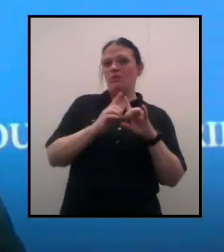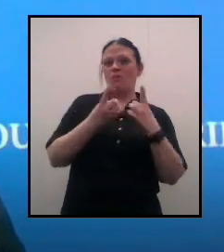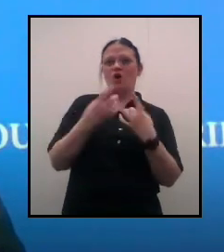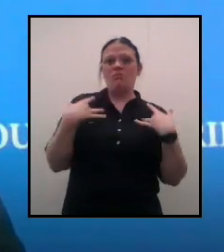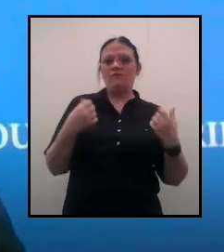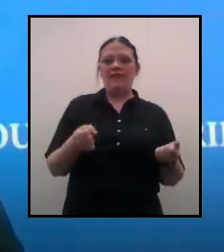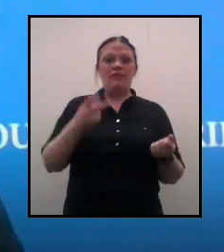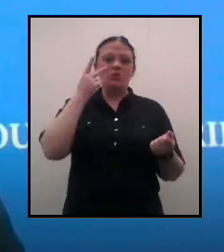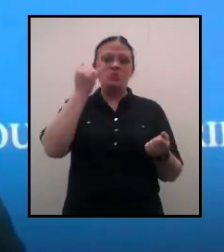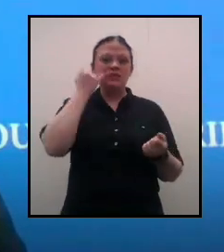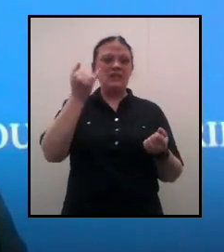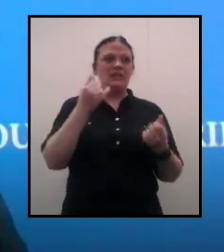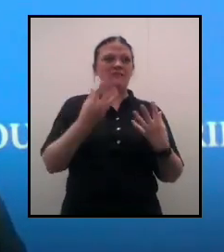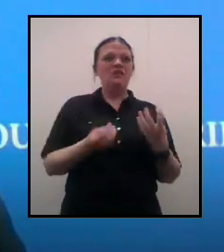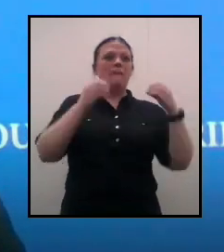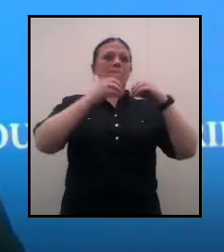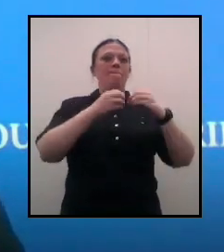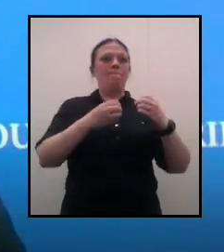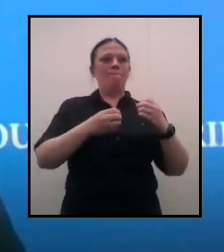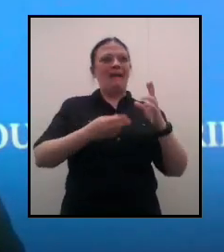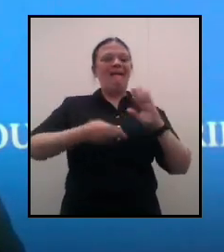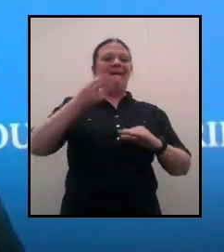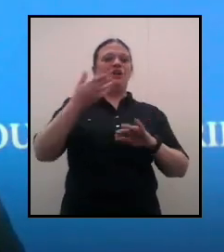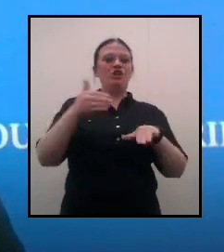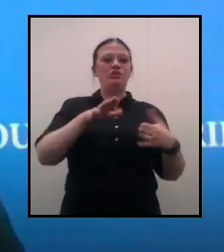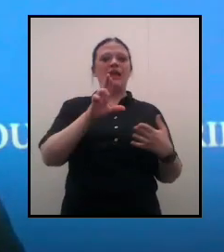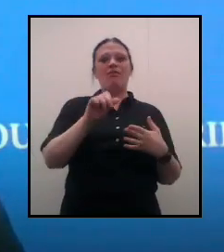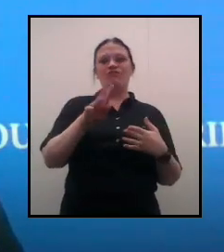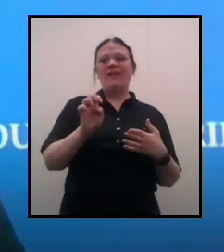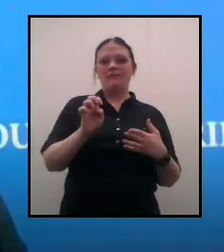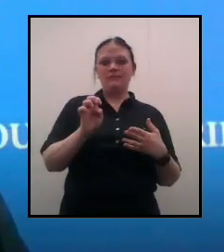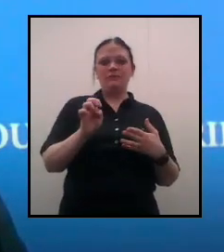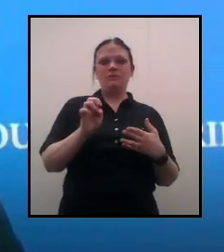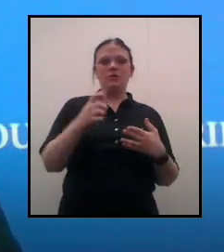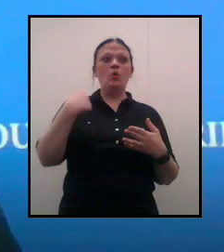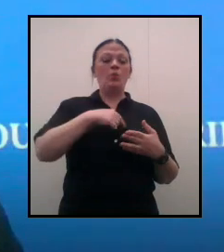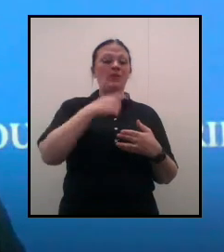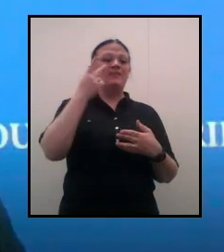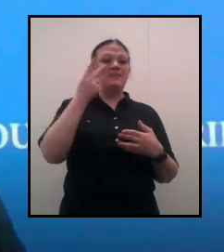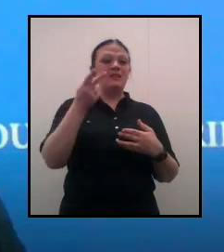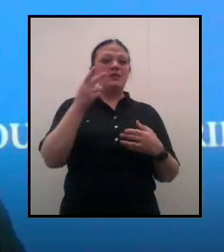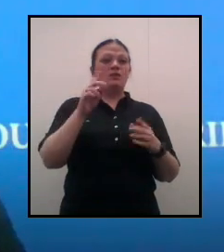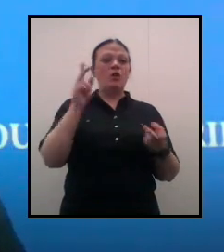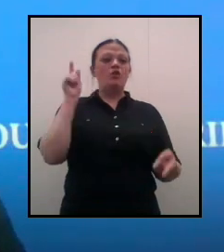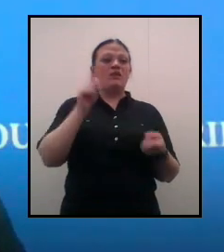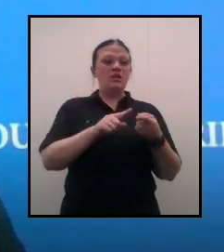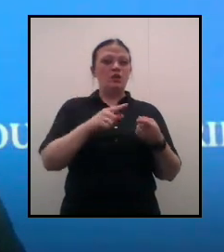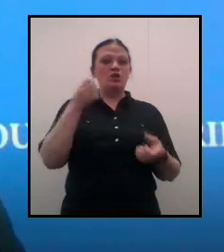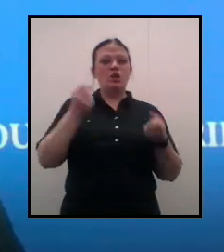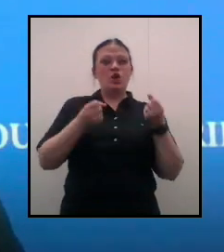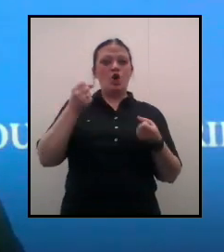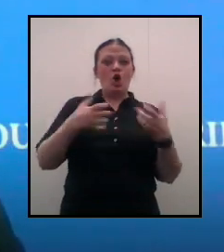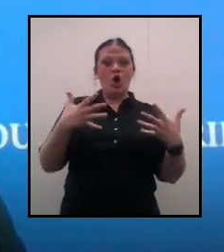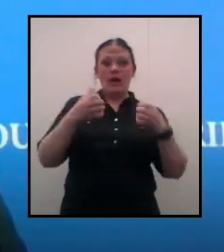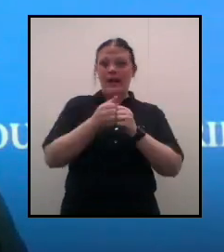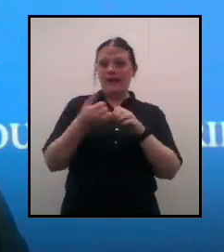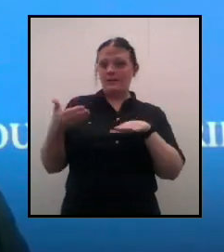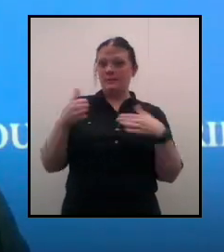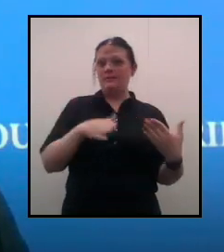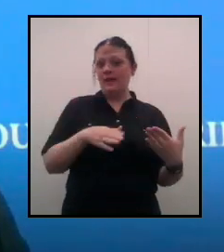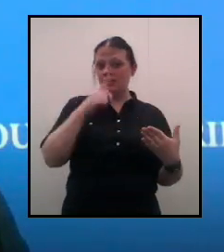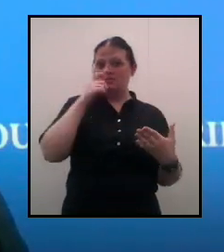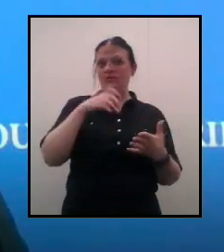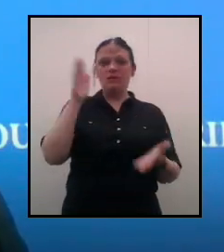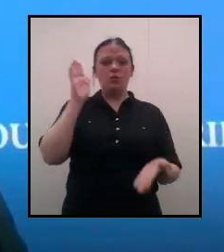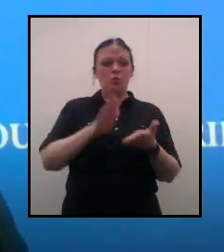be a greater death rate. I do know that certain things we've seen reductions in. We've seen reductions in auto accident deaths because there are less